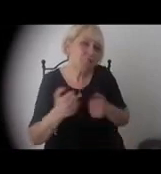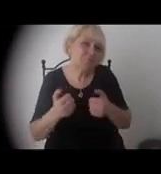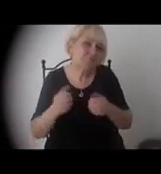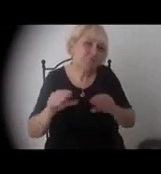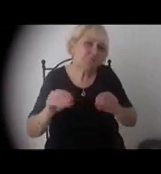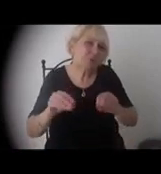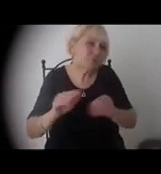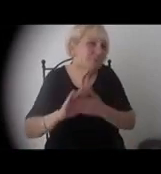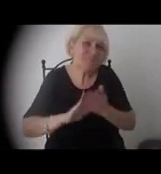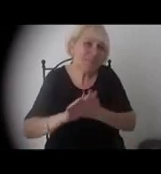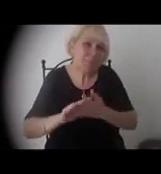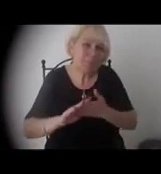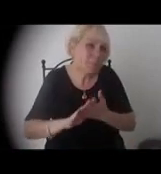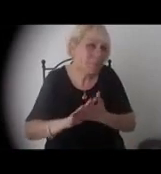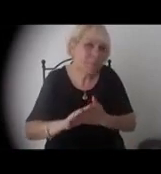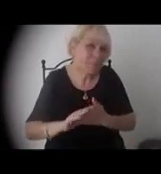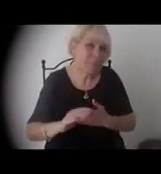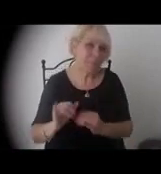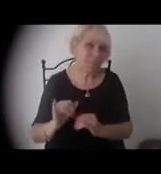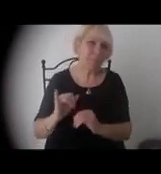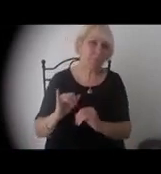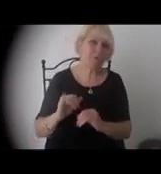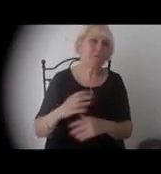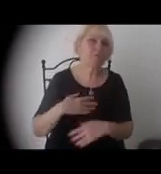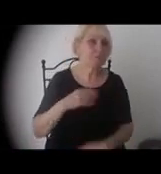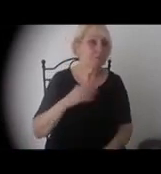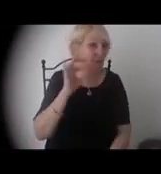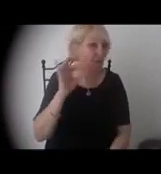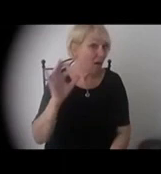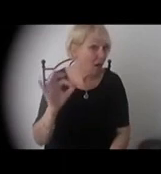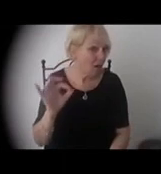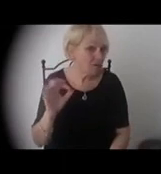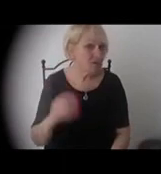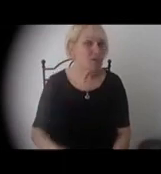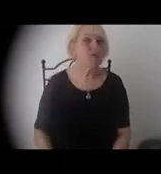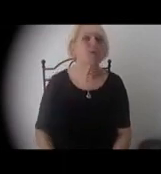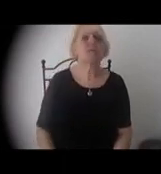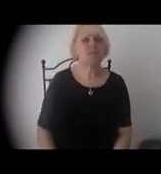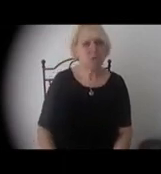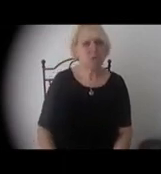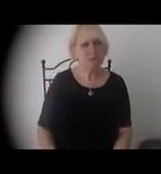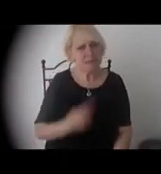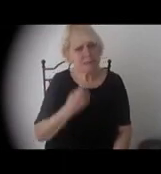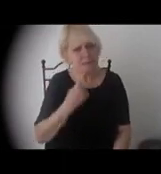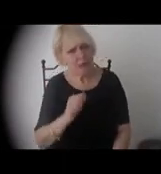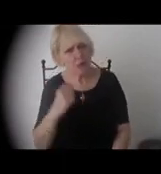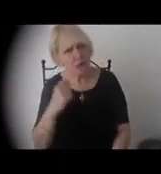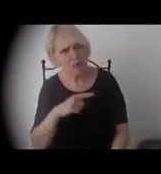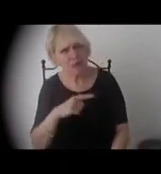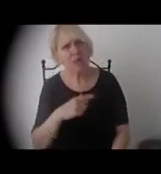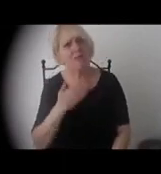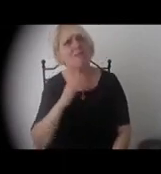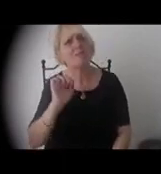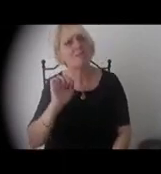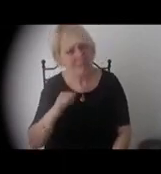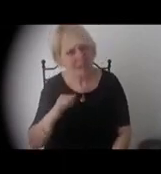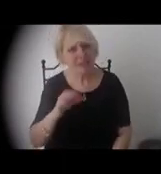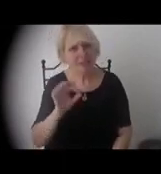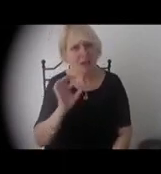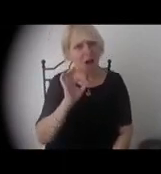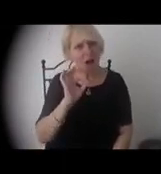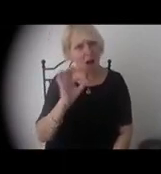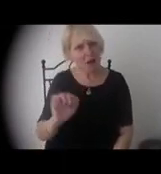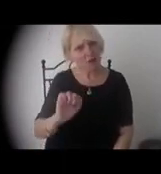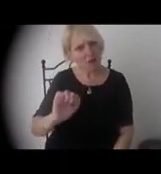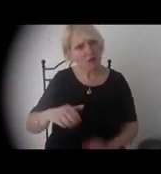Do we want the questioner's son to ask his friend how he is? Absolutely. We want to create a culture amongst our young people where